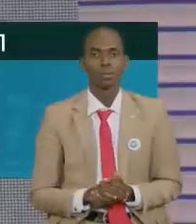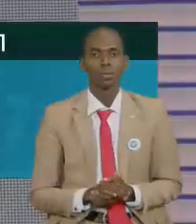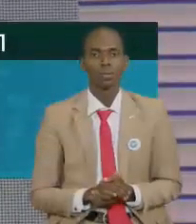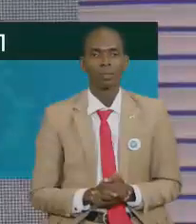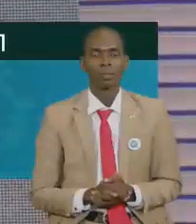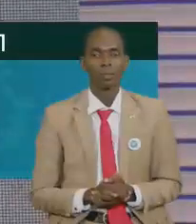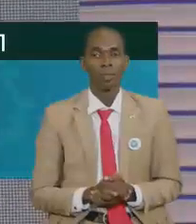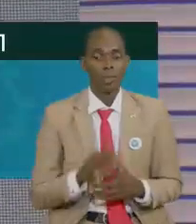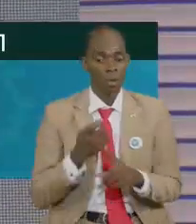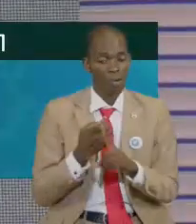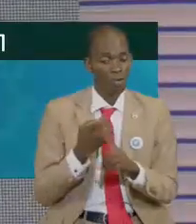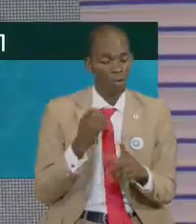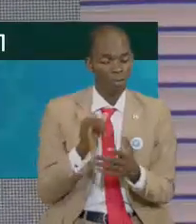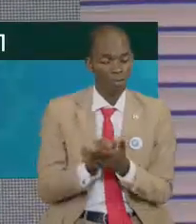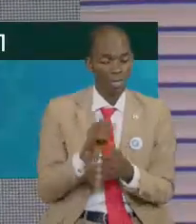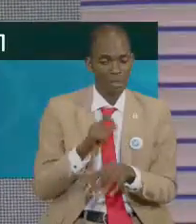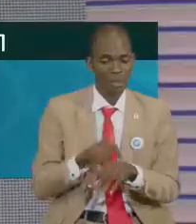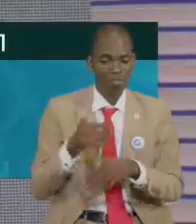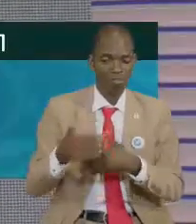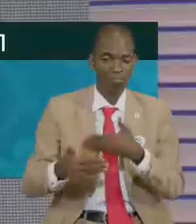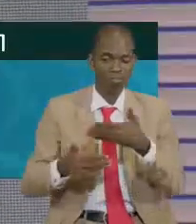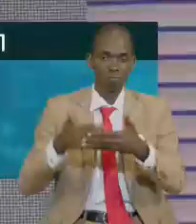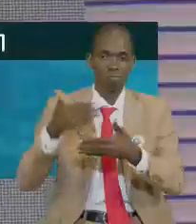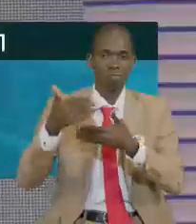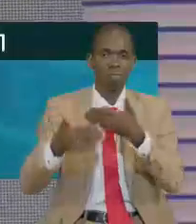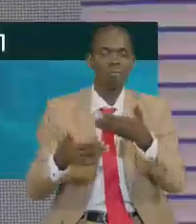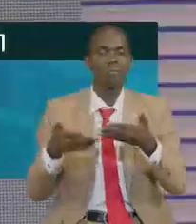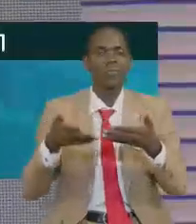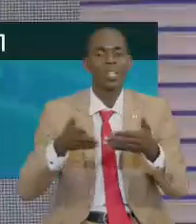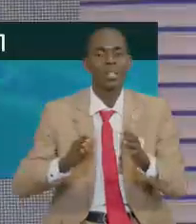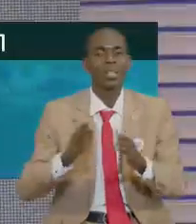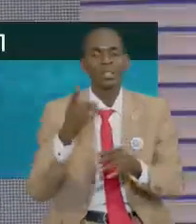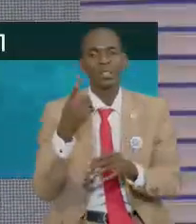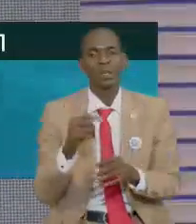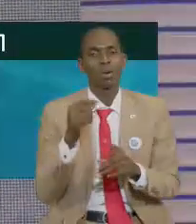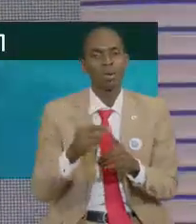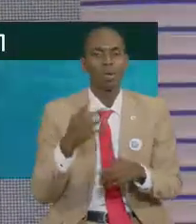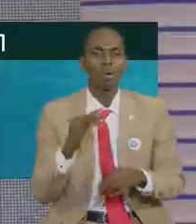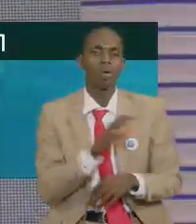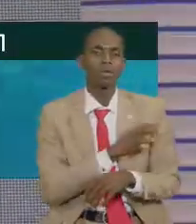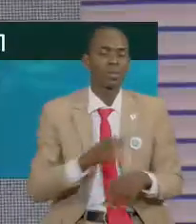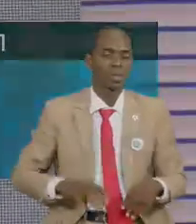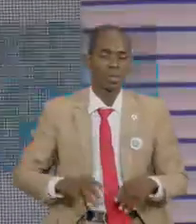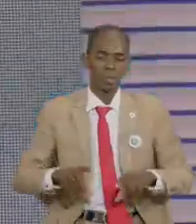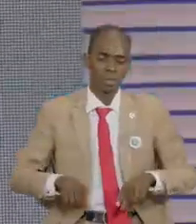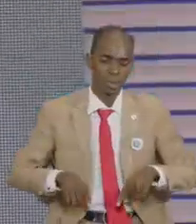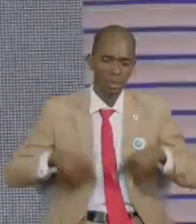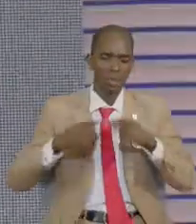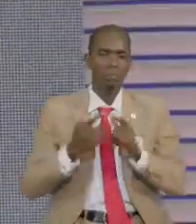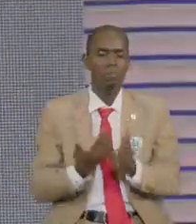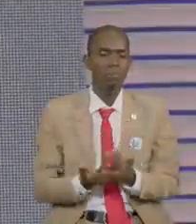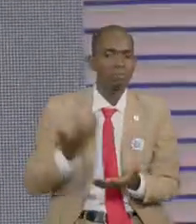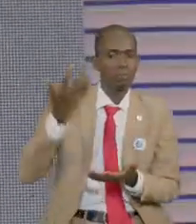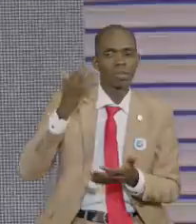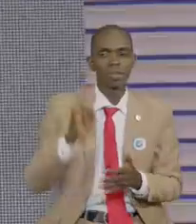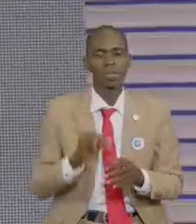From that time on, let the word of Christ dwell in you richly